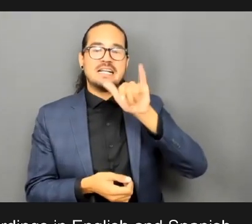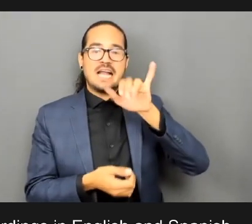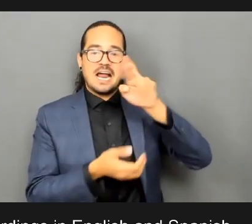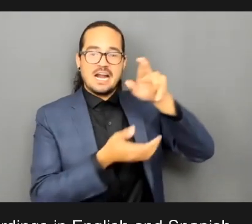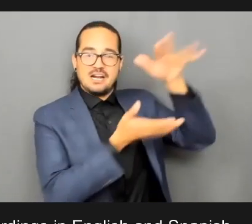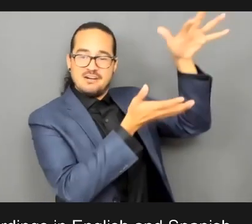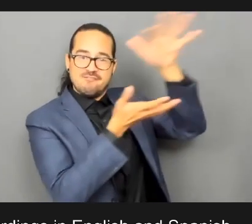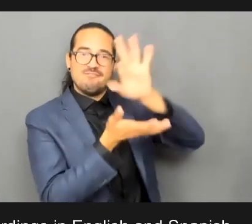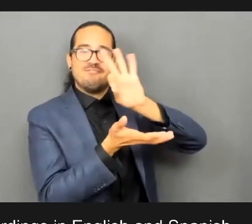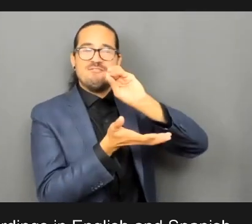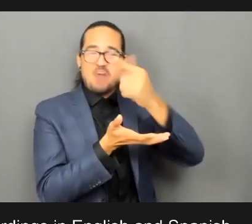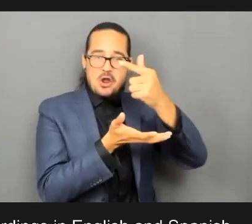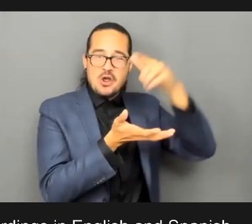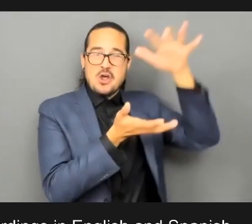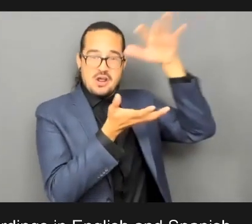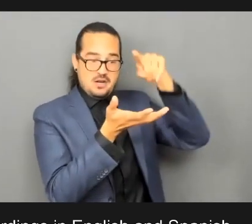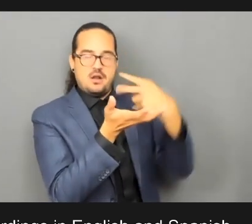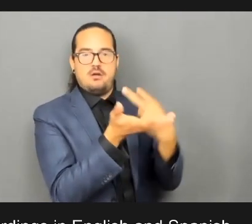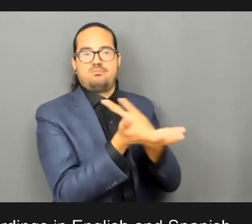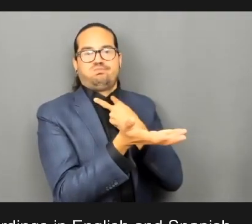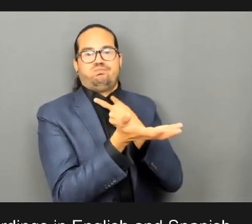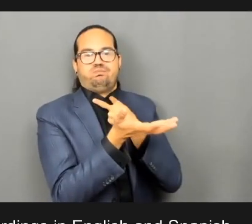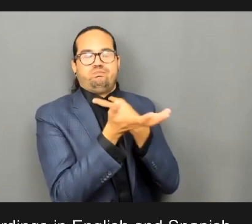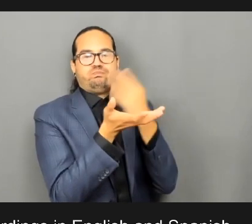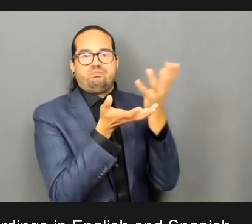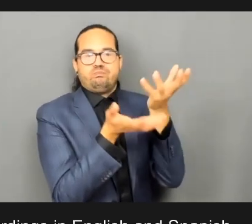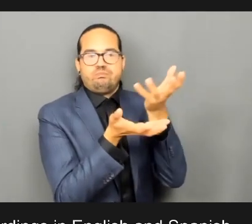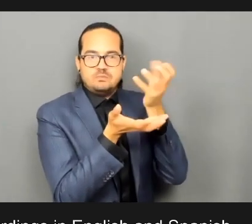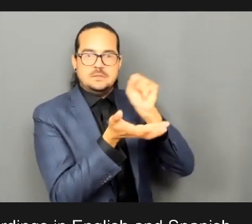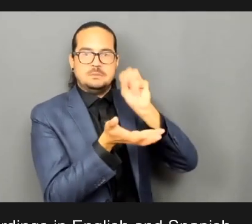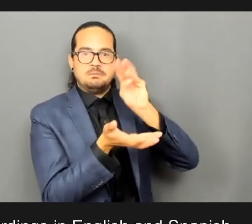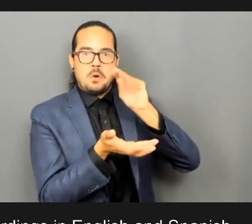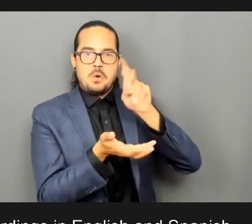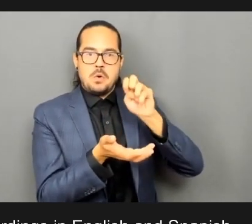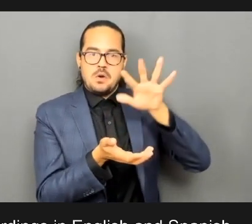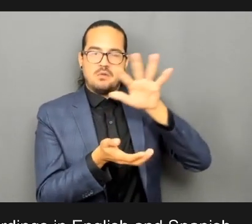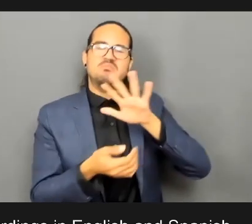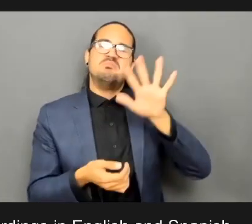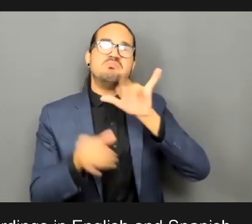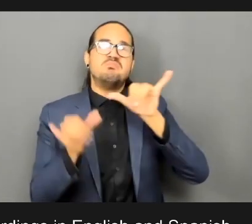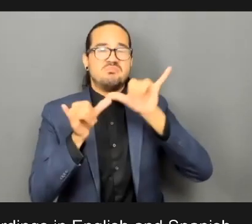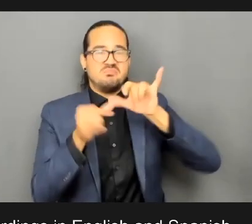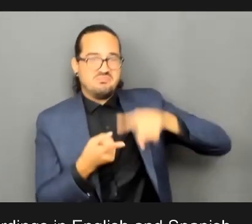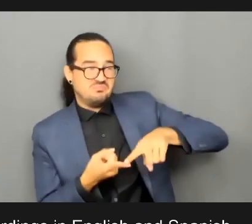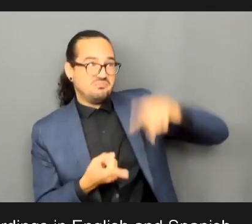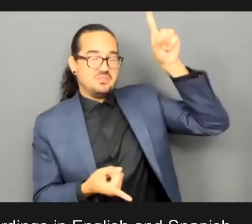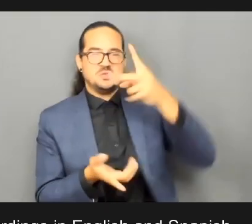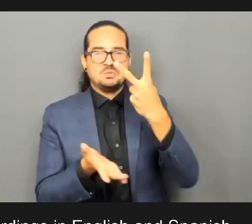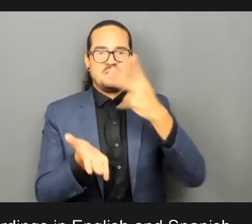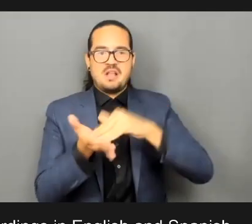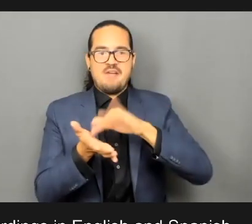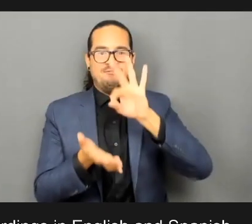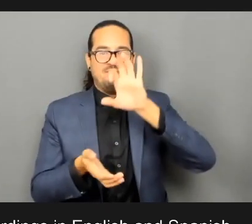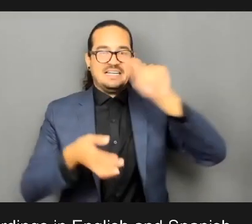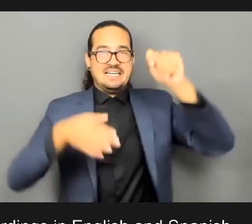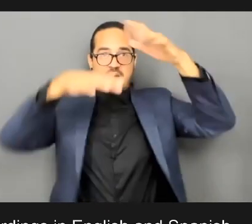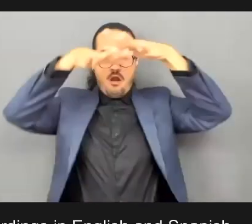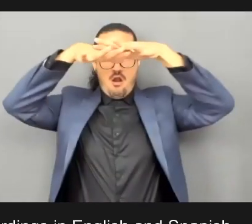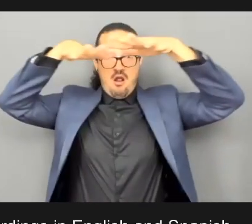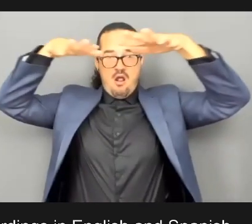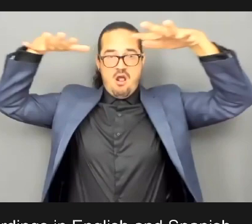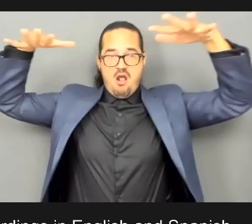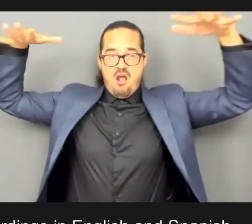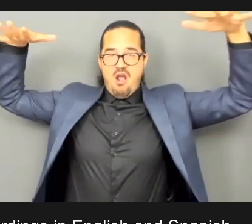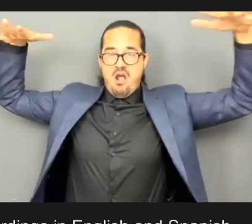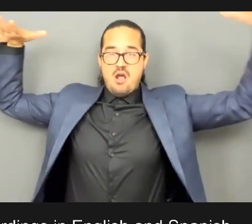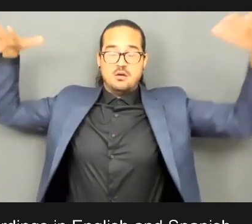feet. So at least the good news, that's over our entire fire area. So relative humidity is 90 to 100% across the whole area,